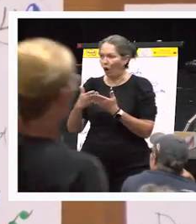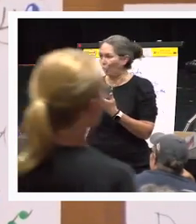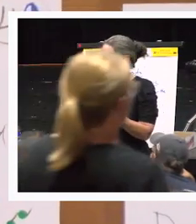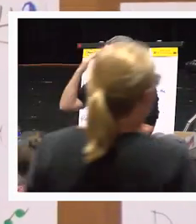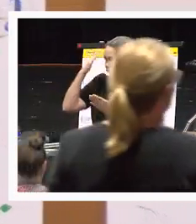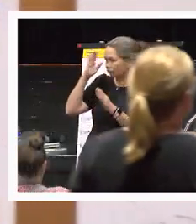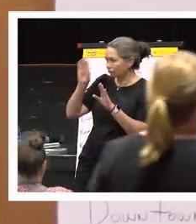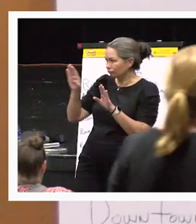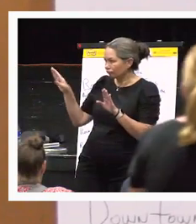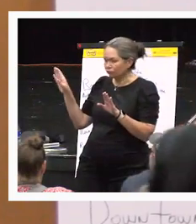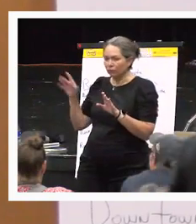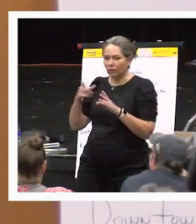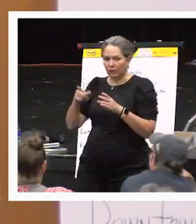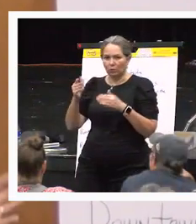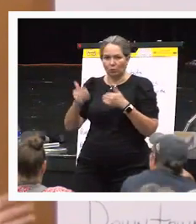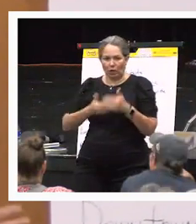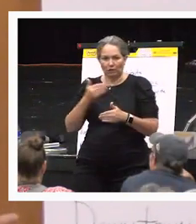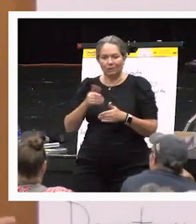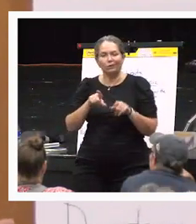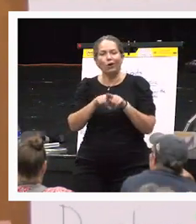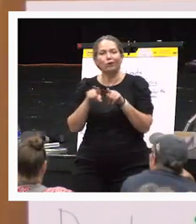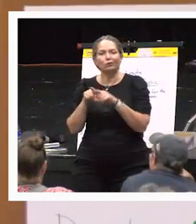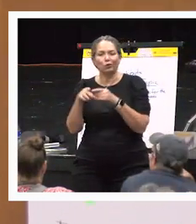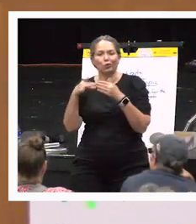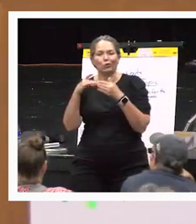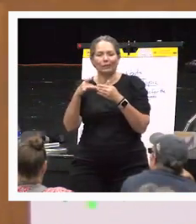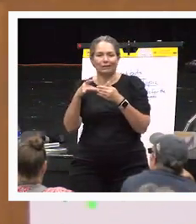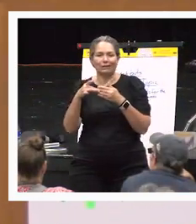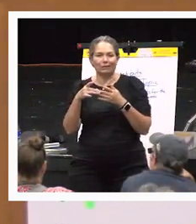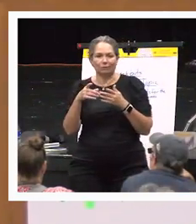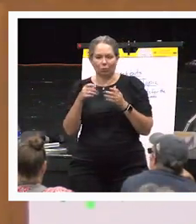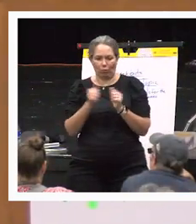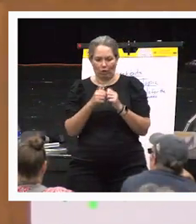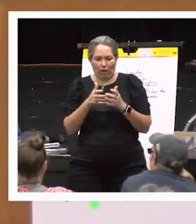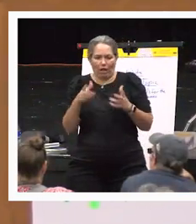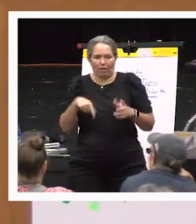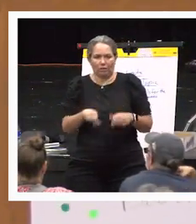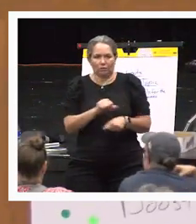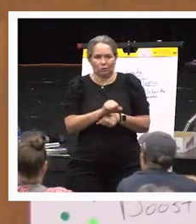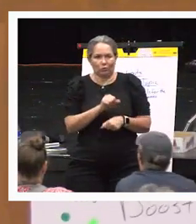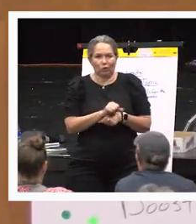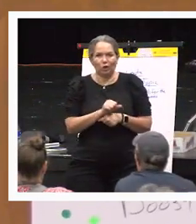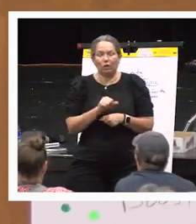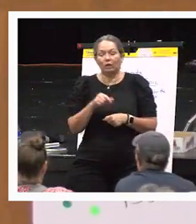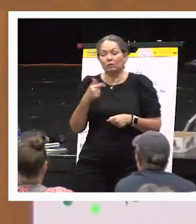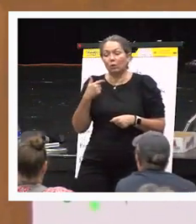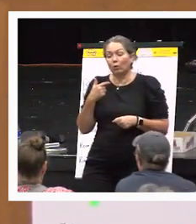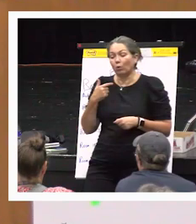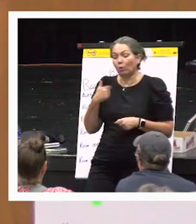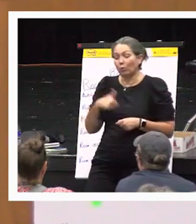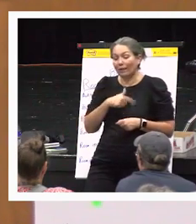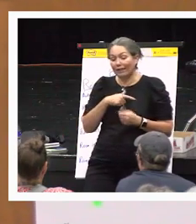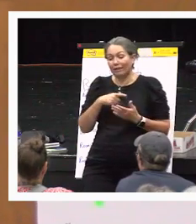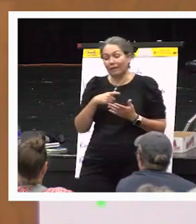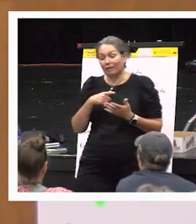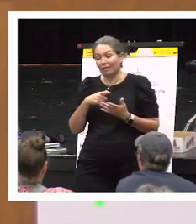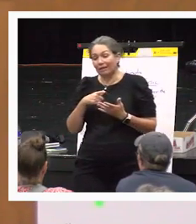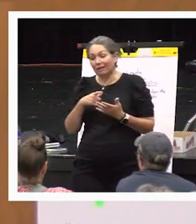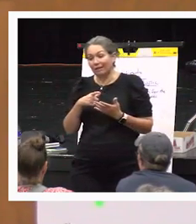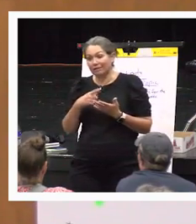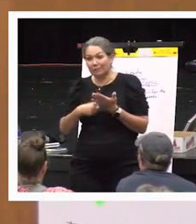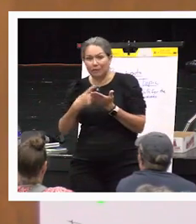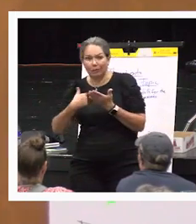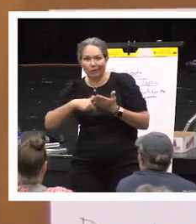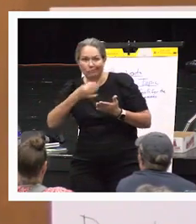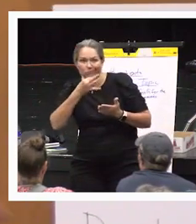this process. They've also are leading on a lot of this work. In some ways, we're outside, and in some ways, we're amateurs in